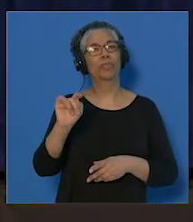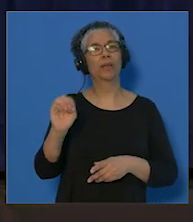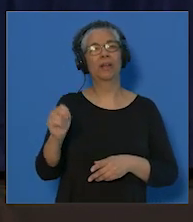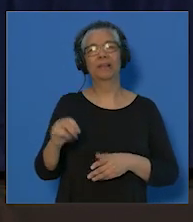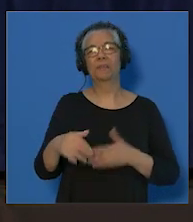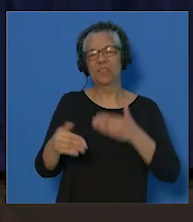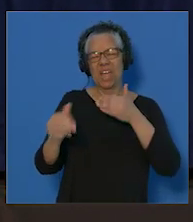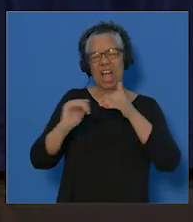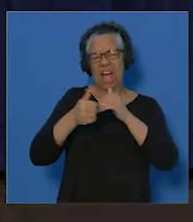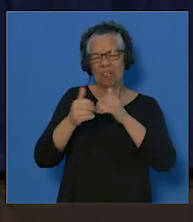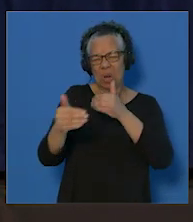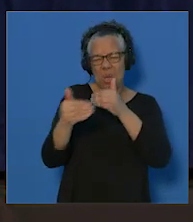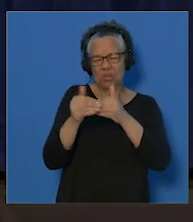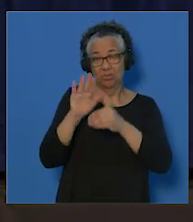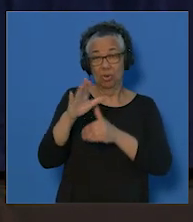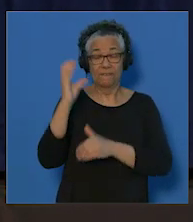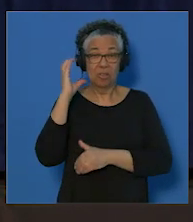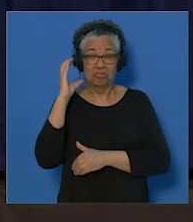may be running the same app.